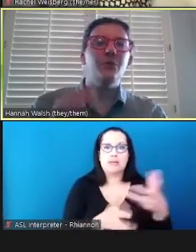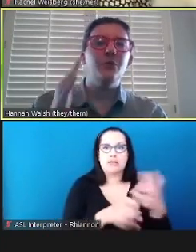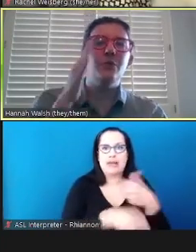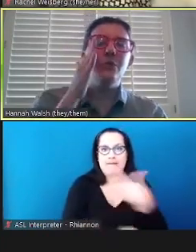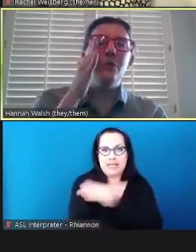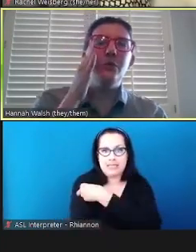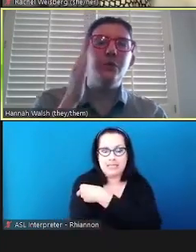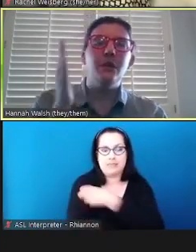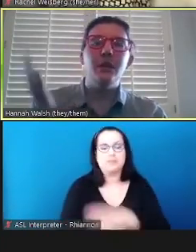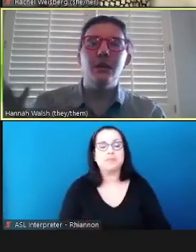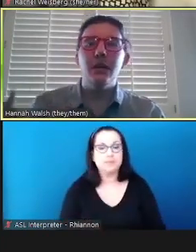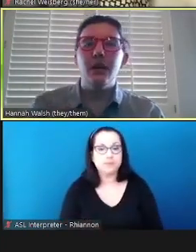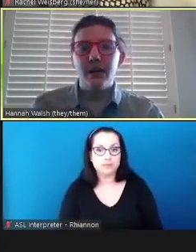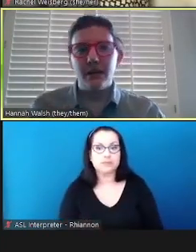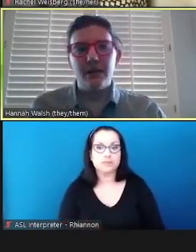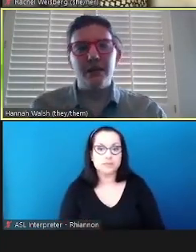So